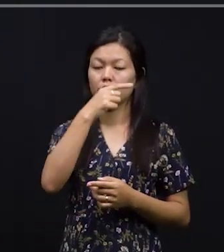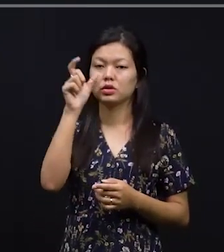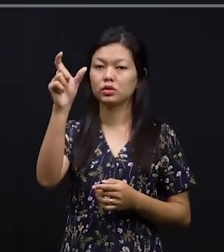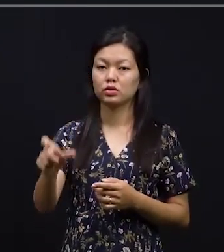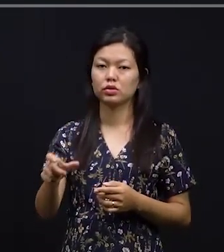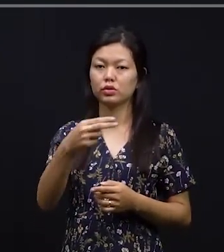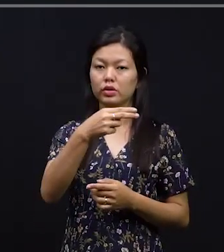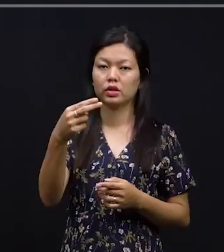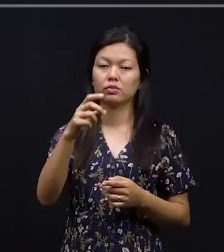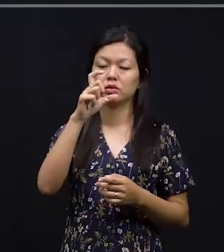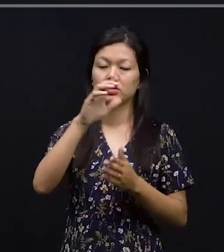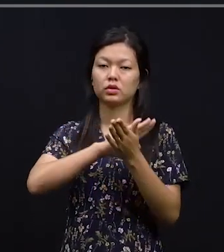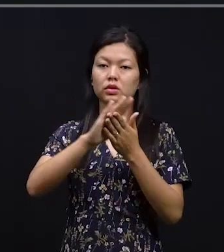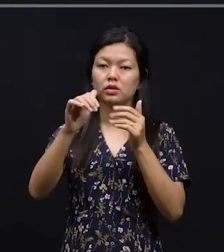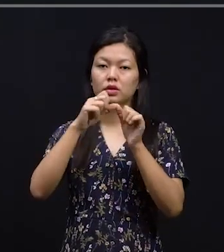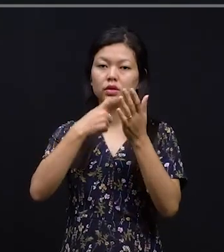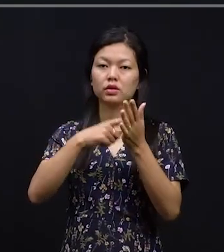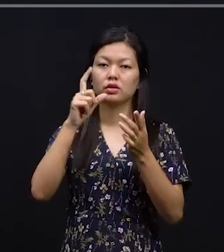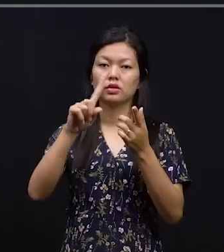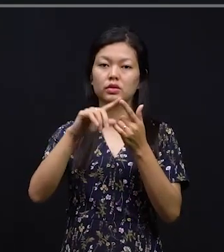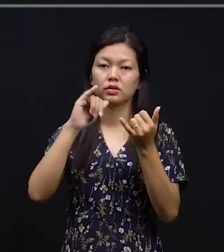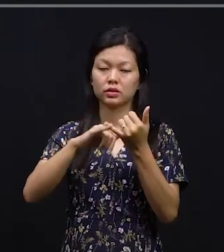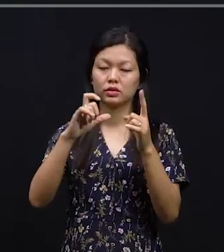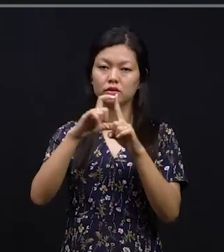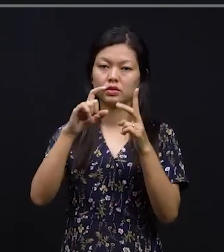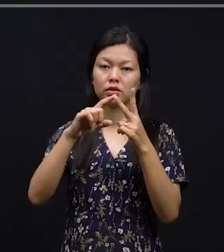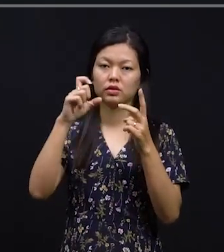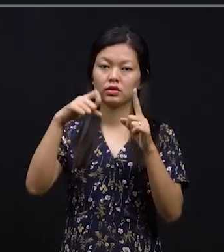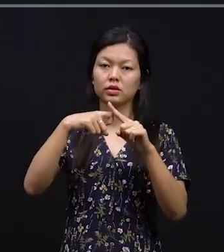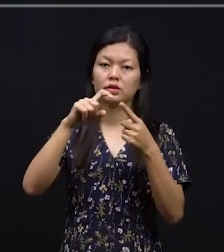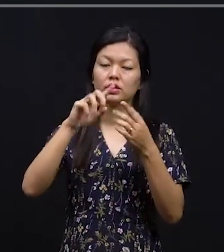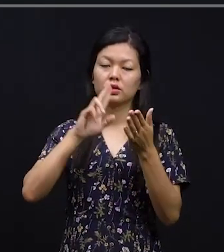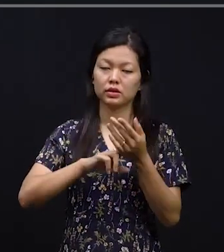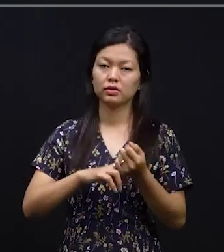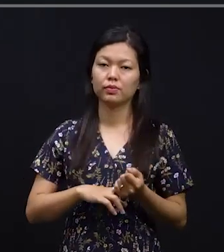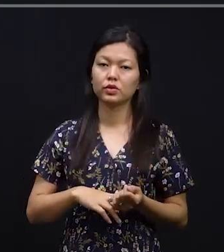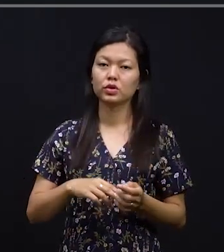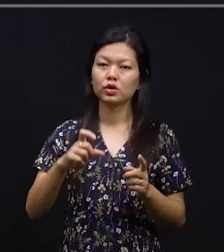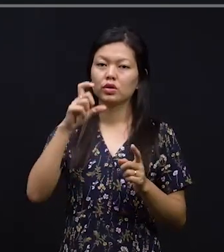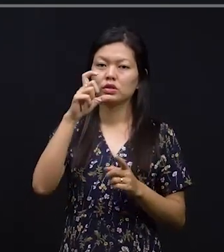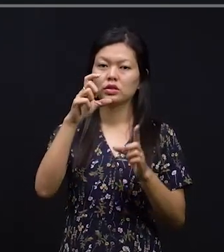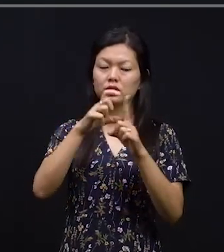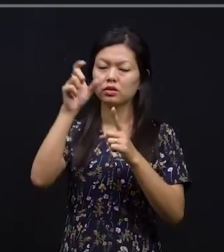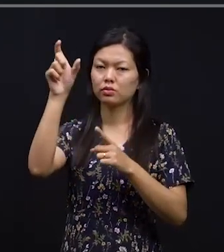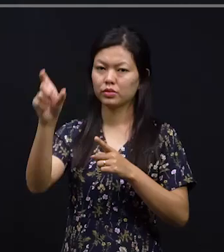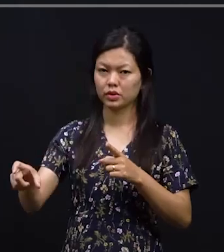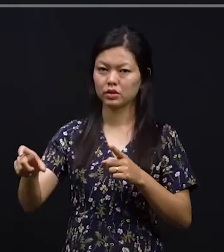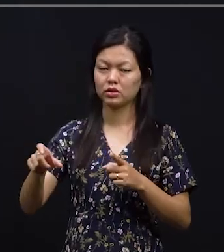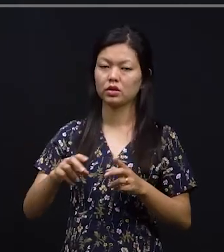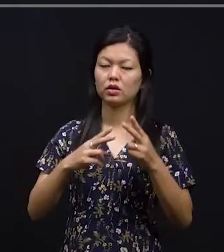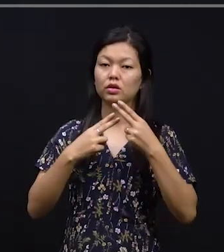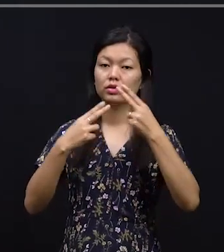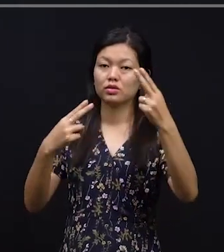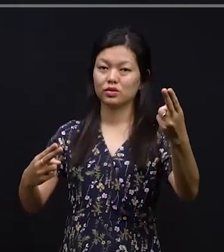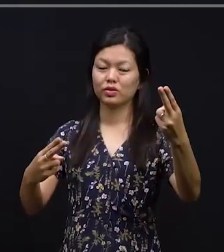of stories and read about it. He also writes stories in a humorous way that we all like to read, right? And this is